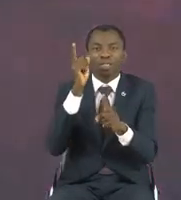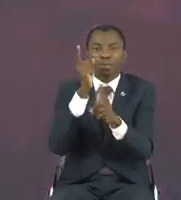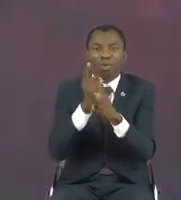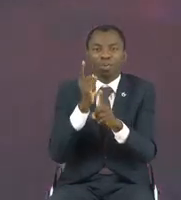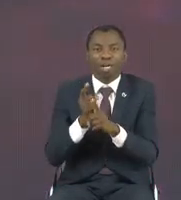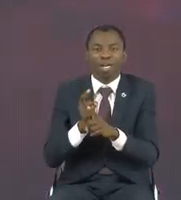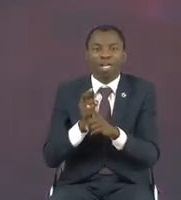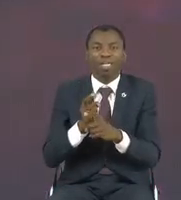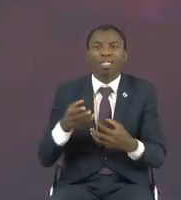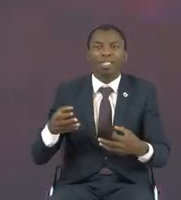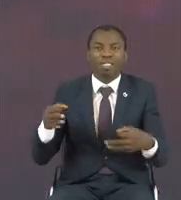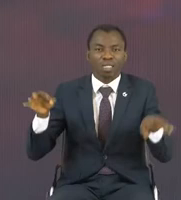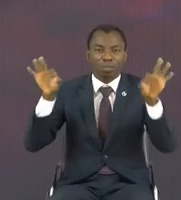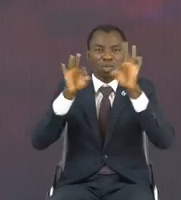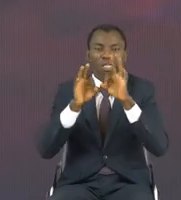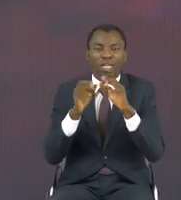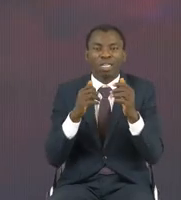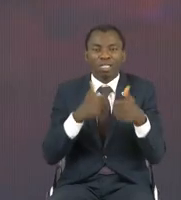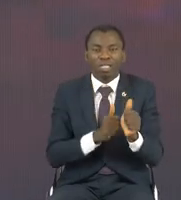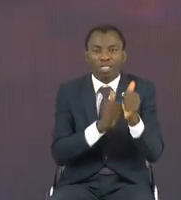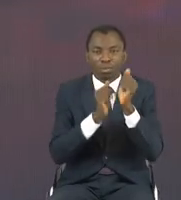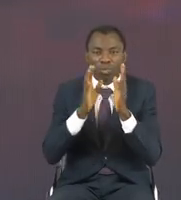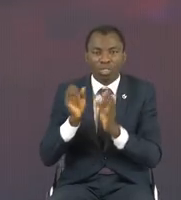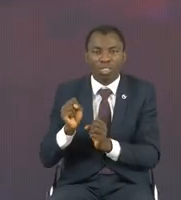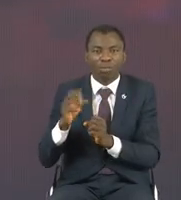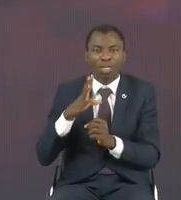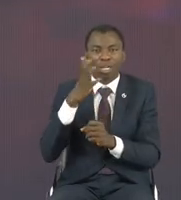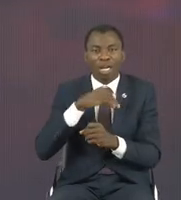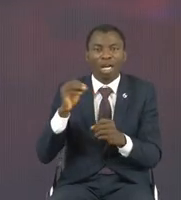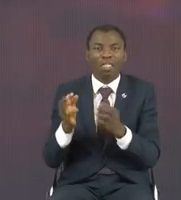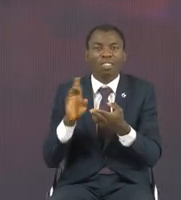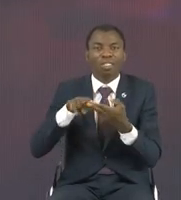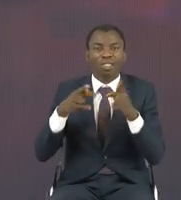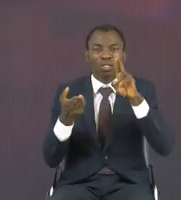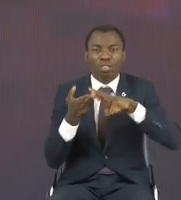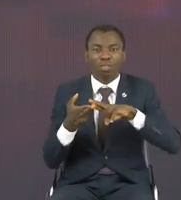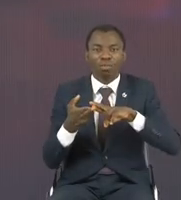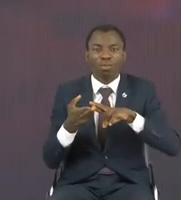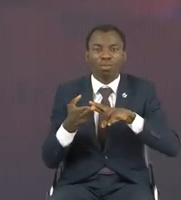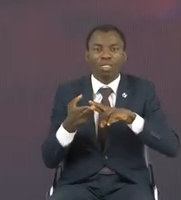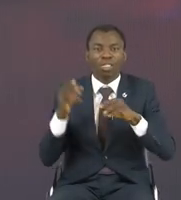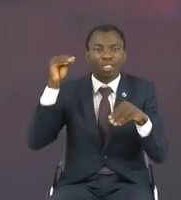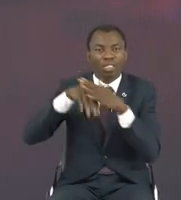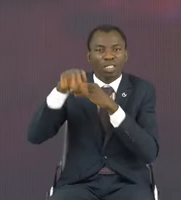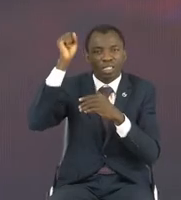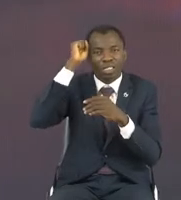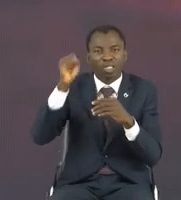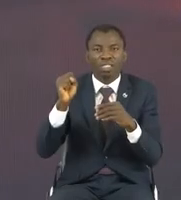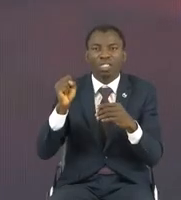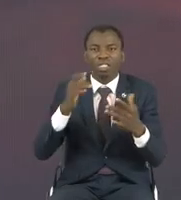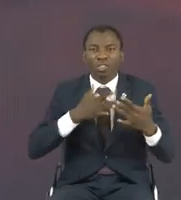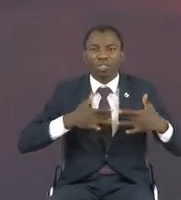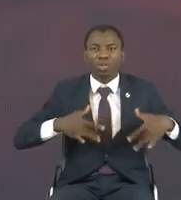prioritized discipleship and relationship in his